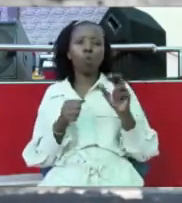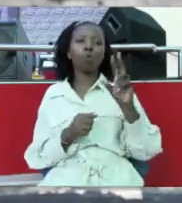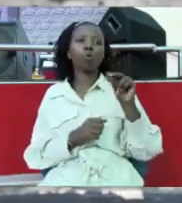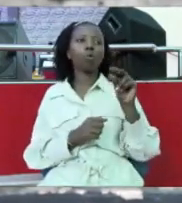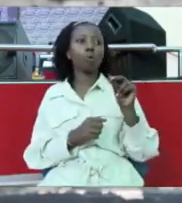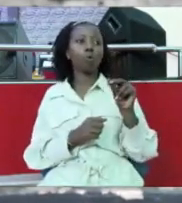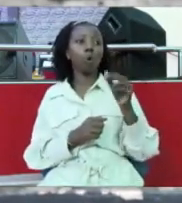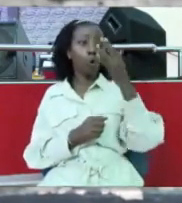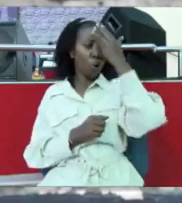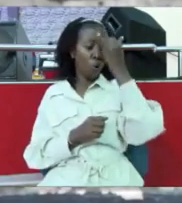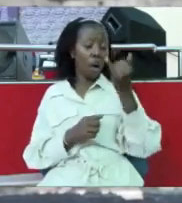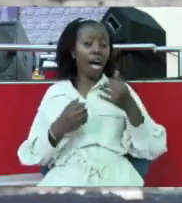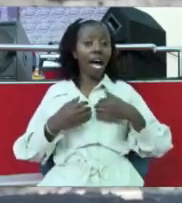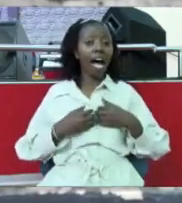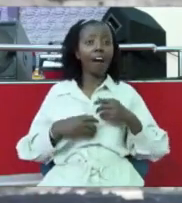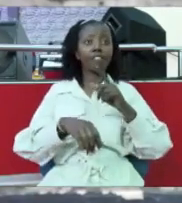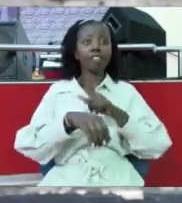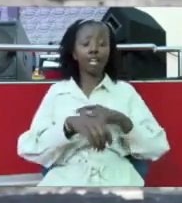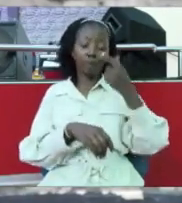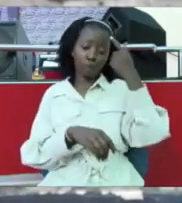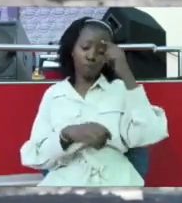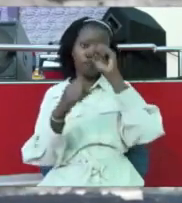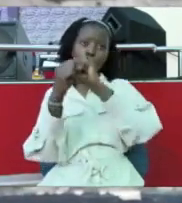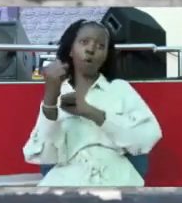there is a time for reaping that is coming.